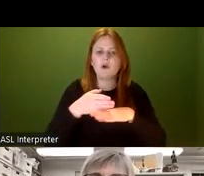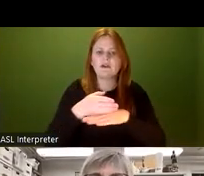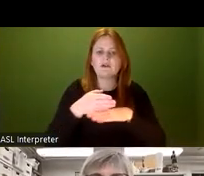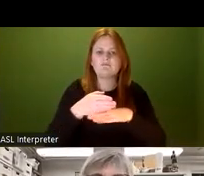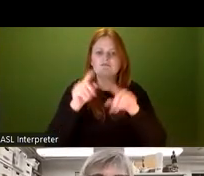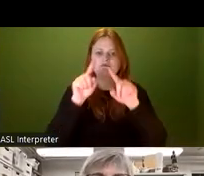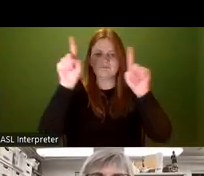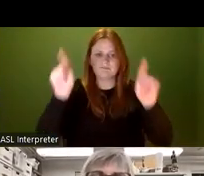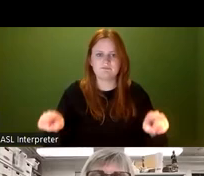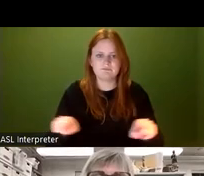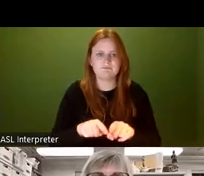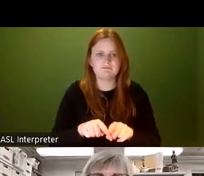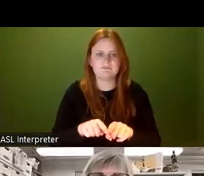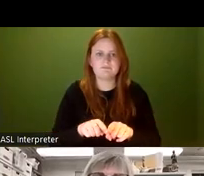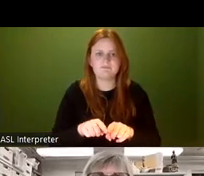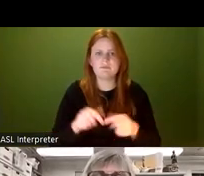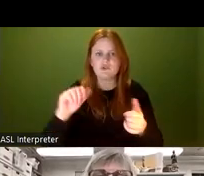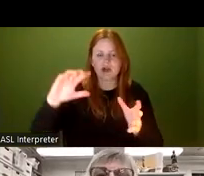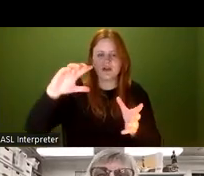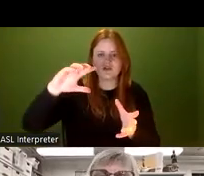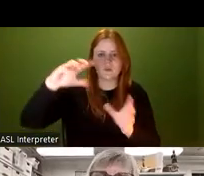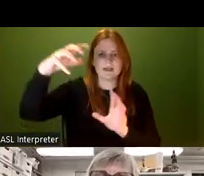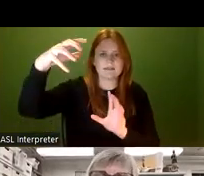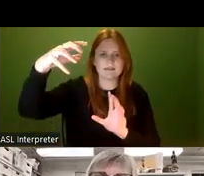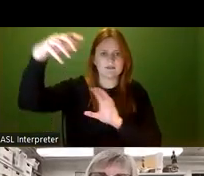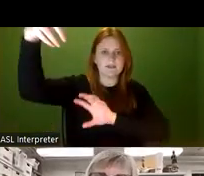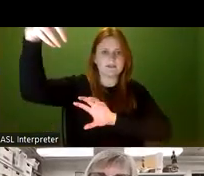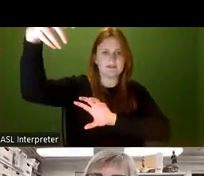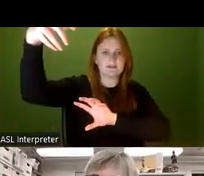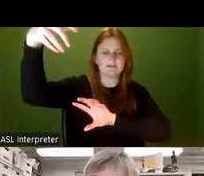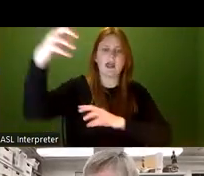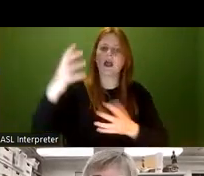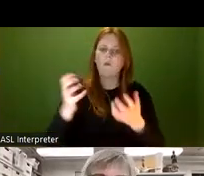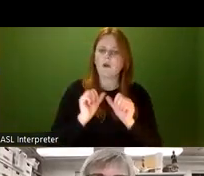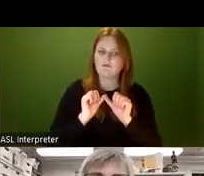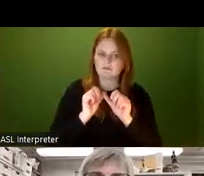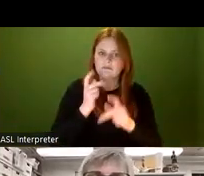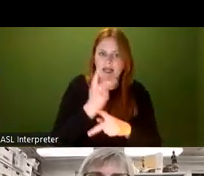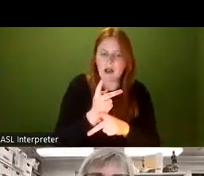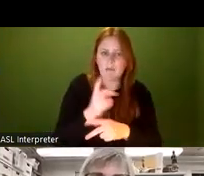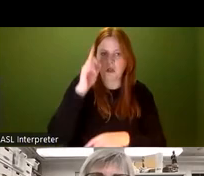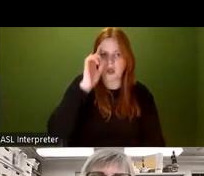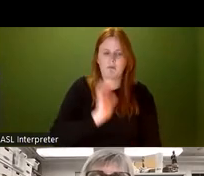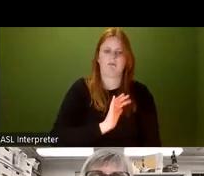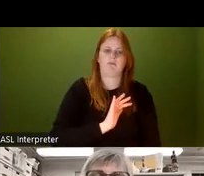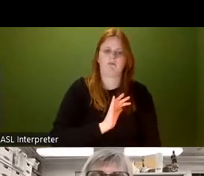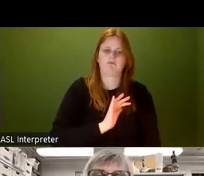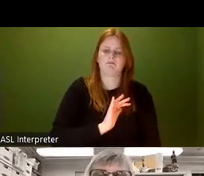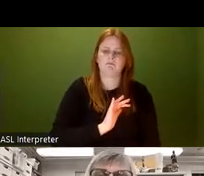twist or two twists. And I wanted to keep that. I really thought the sort of